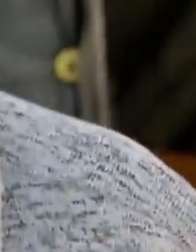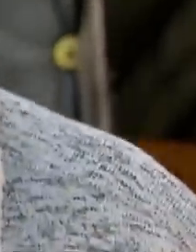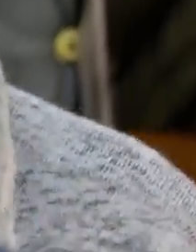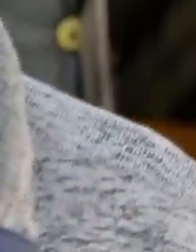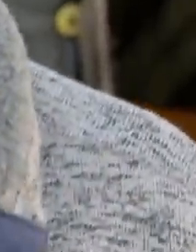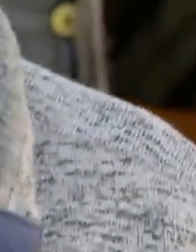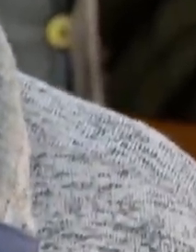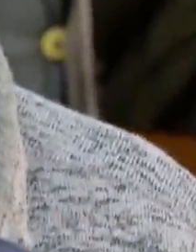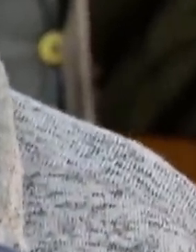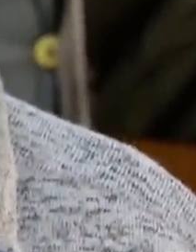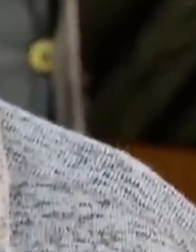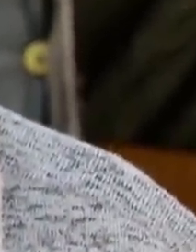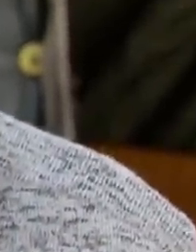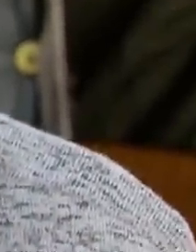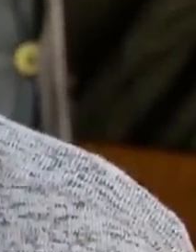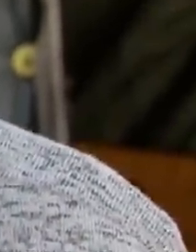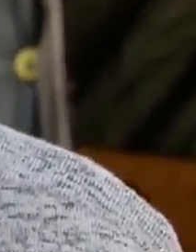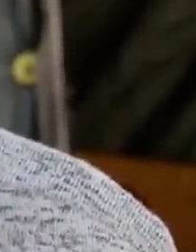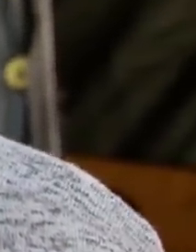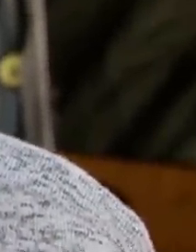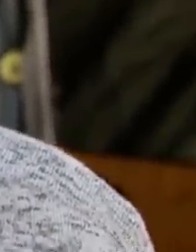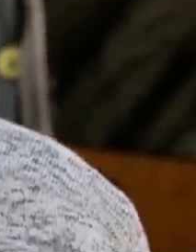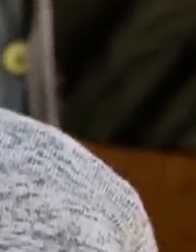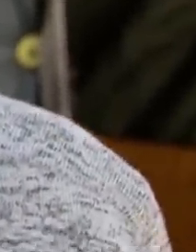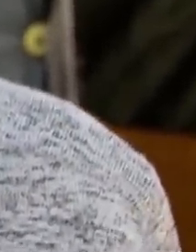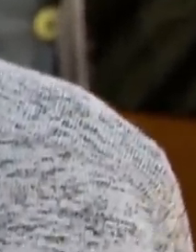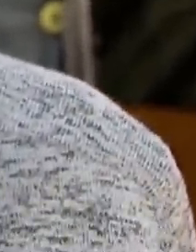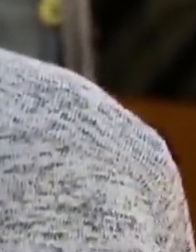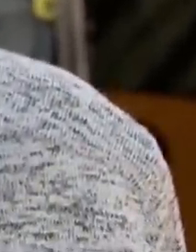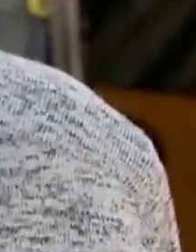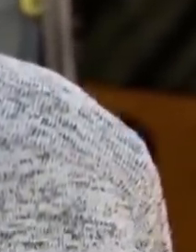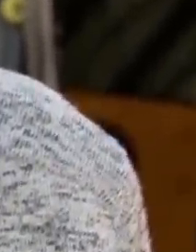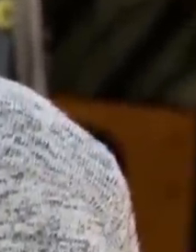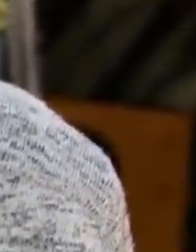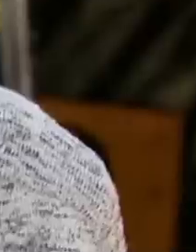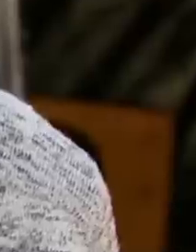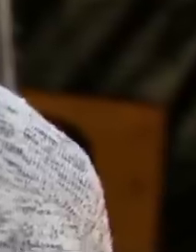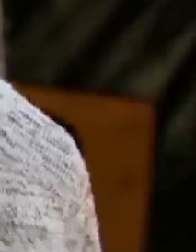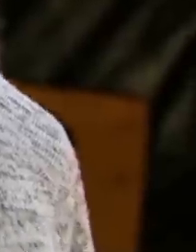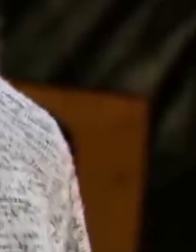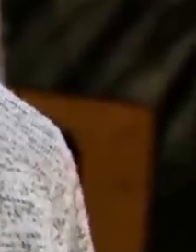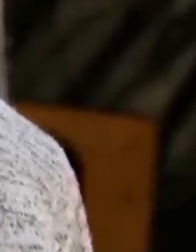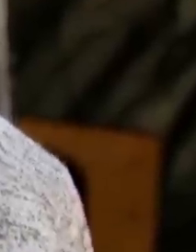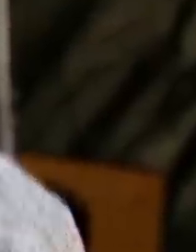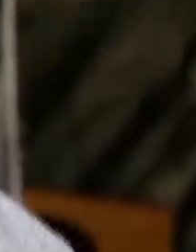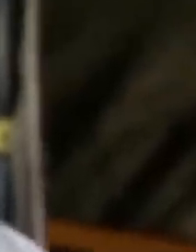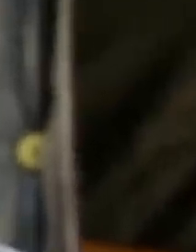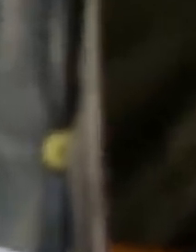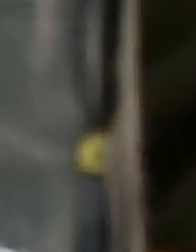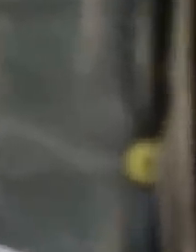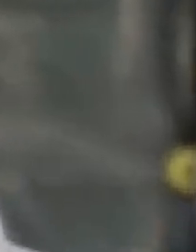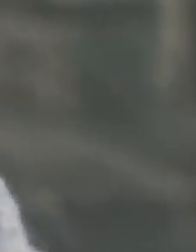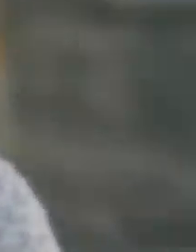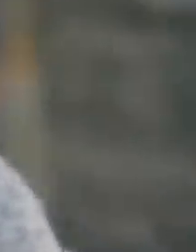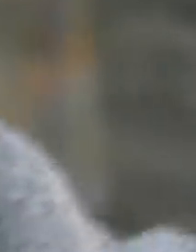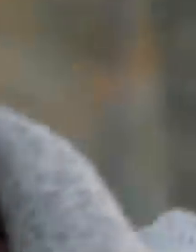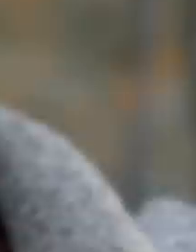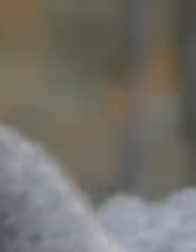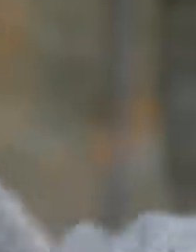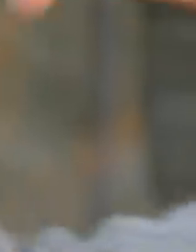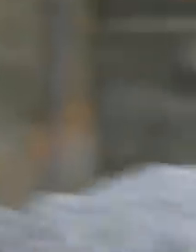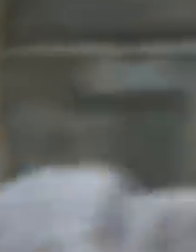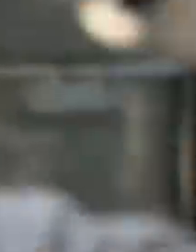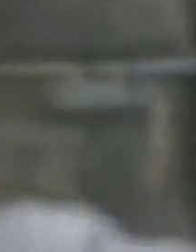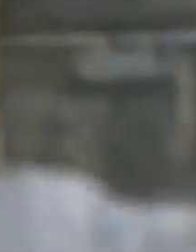It's not a nice place. Is it worse than here? One would say this is also not a nice place, taking these